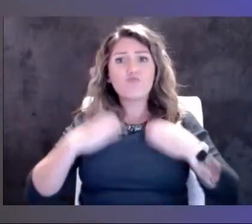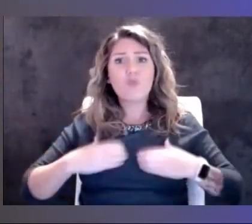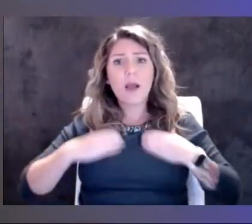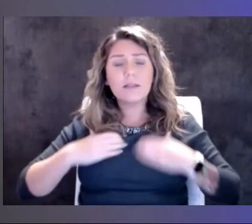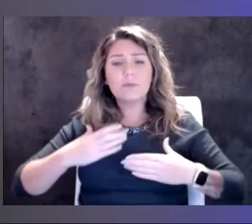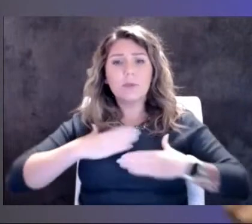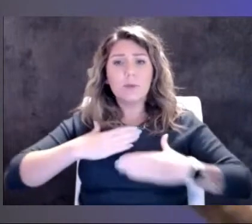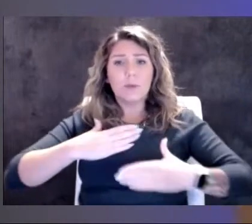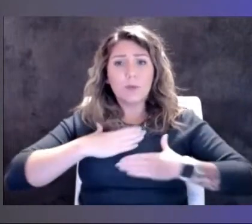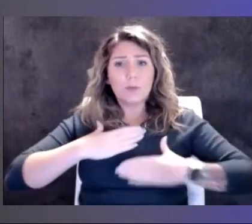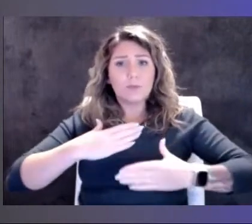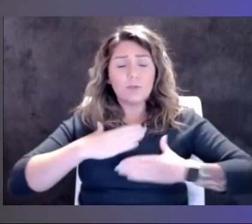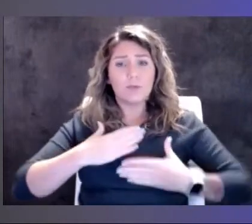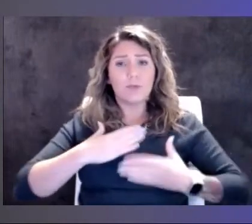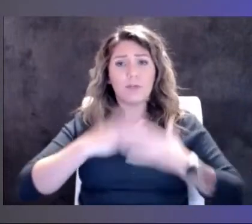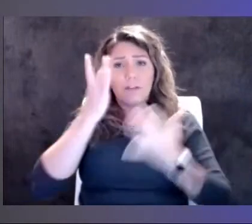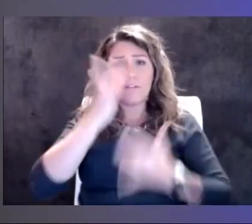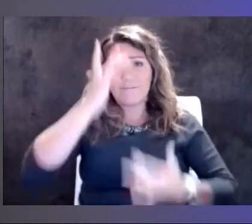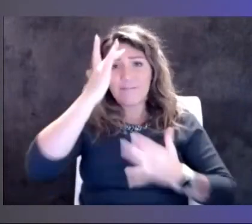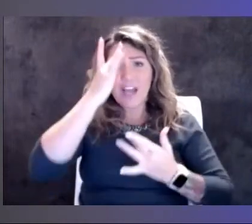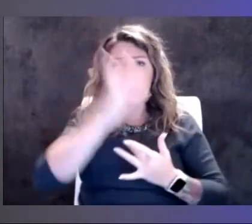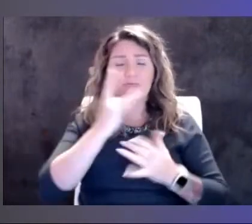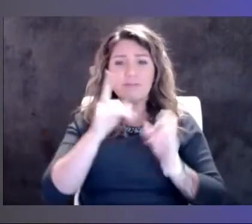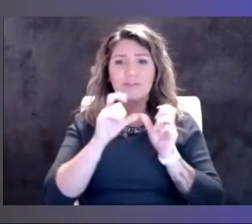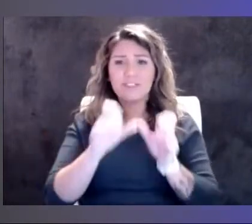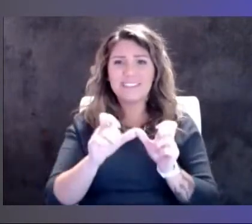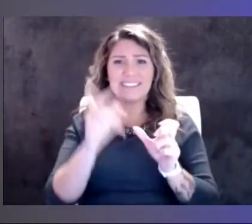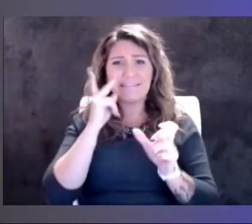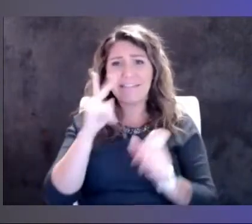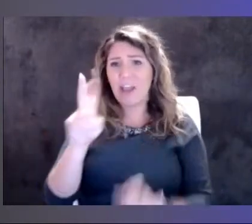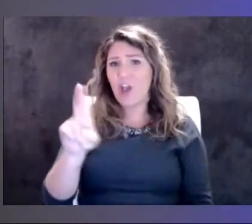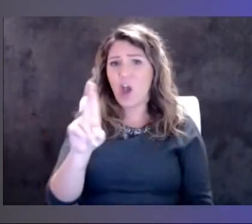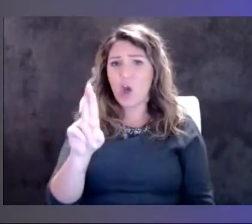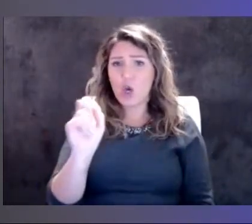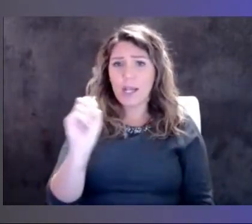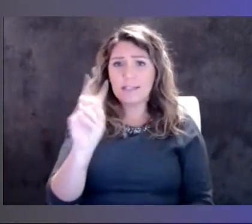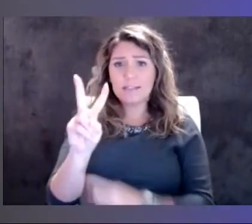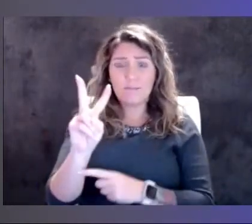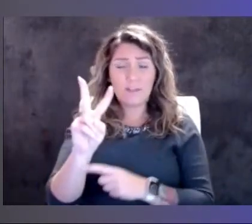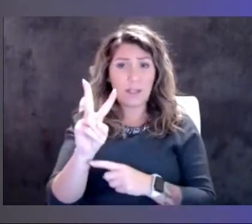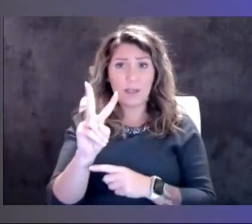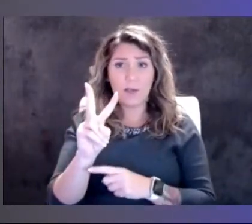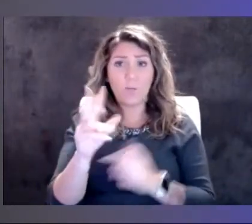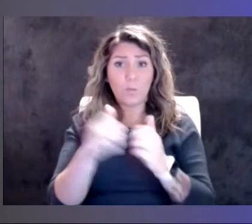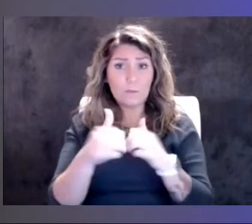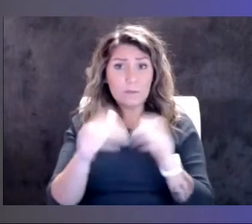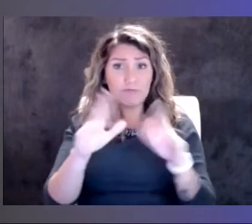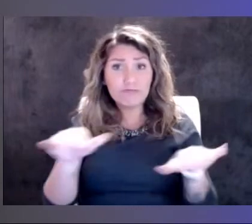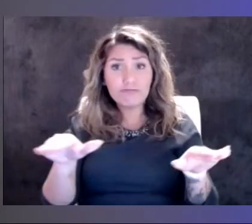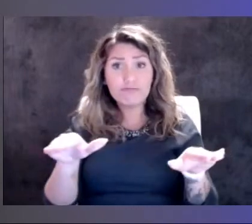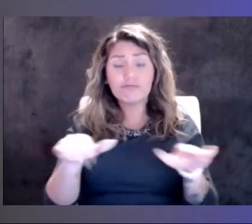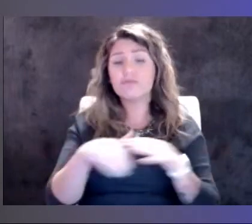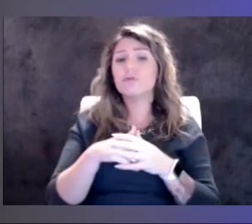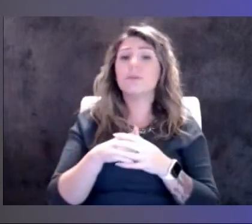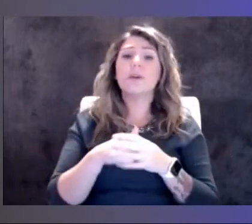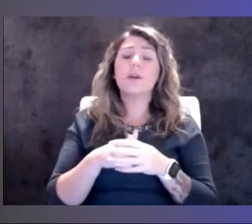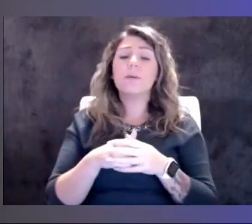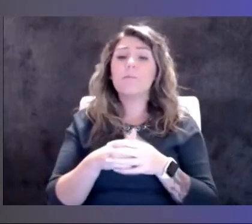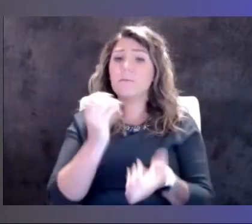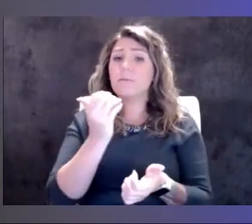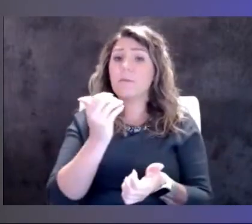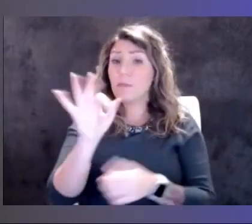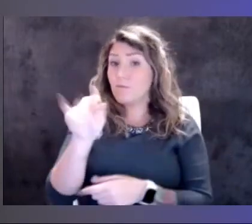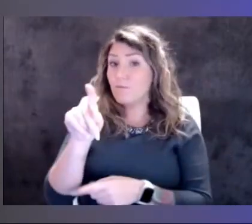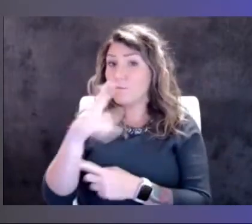sure you continue to see a lot of RSV in kids. Yeah. So we want everybody to get their flu shot. And